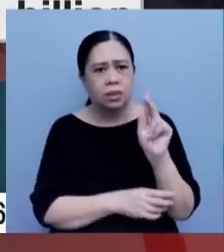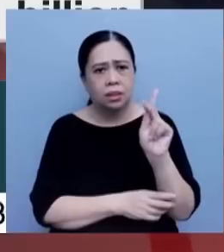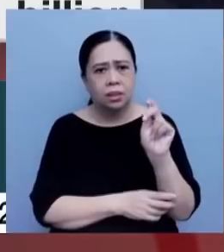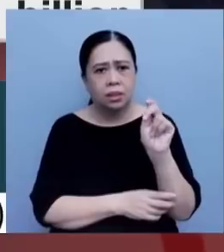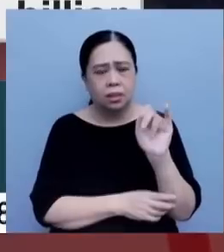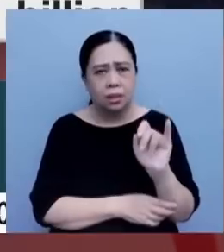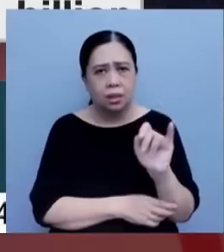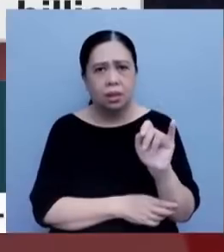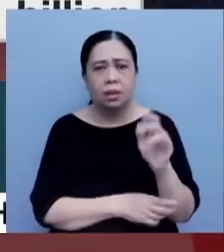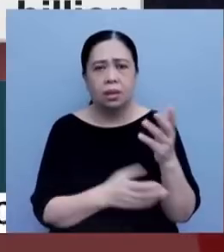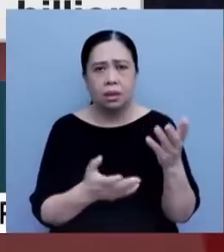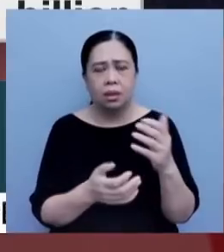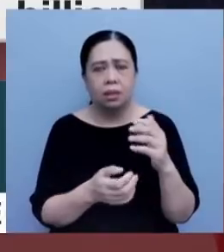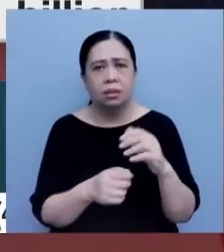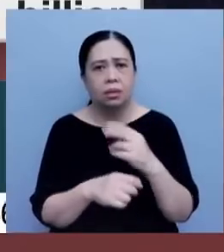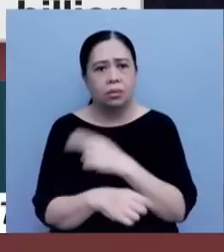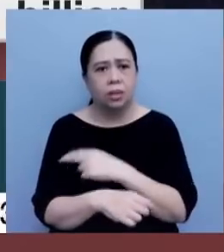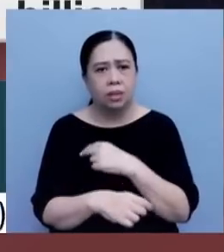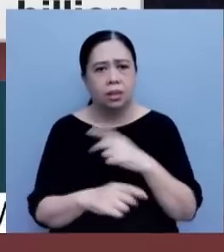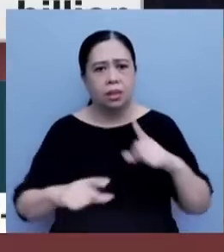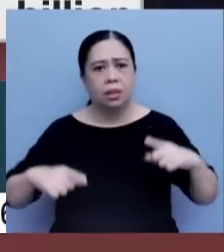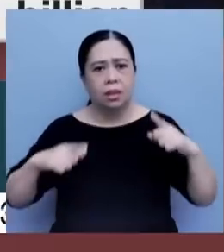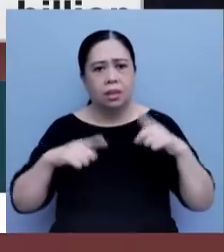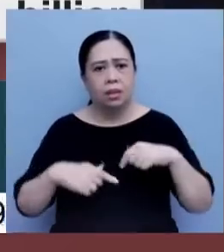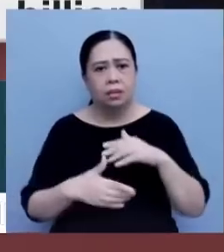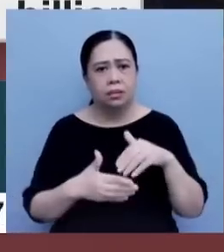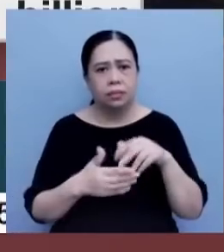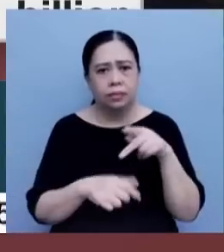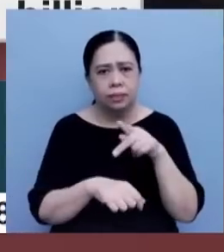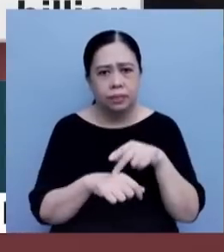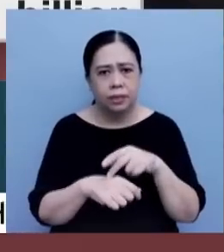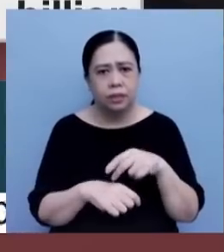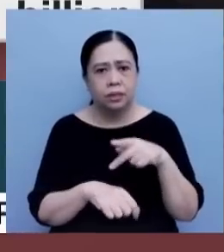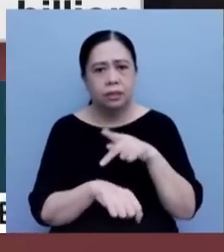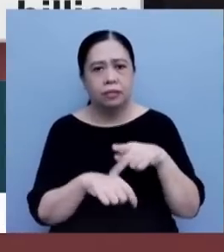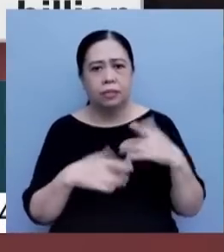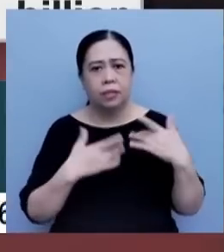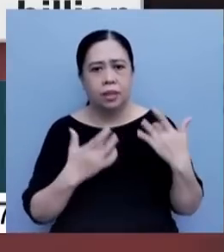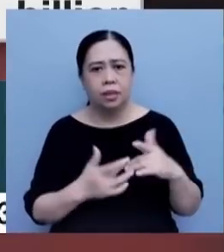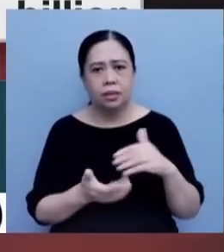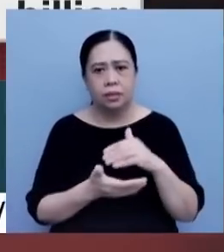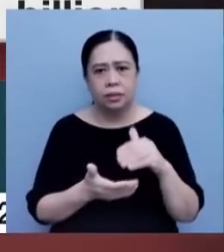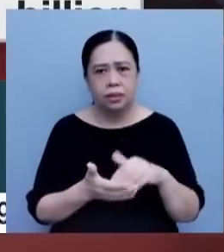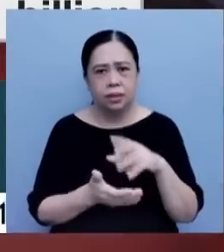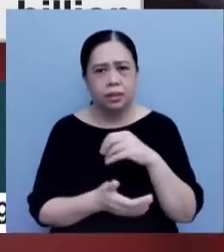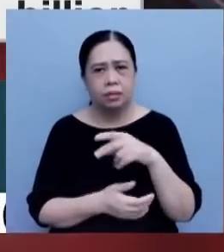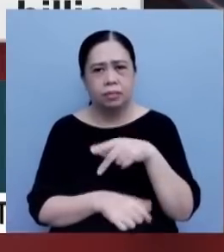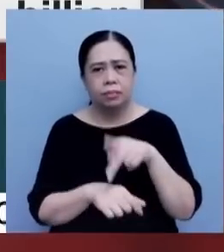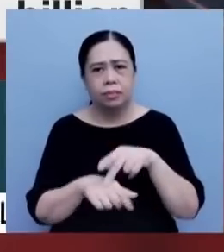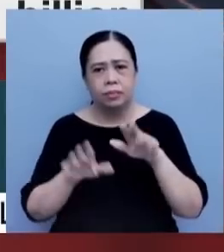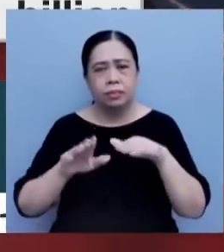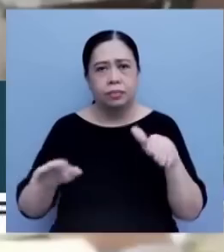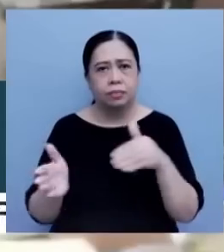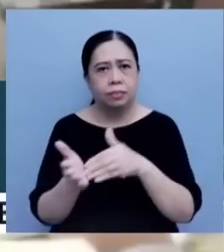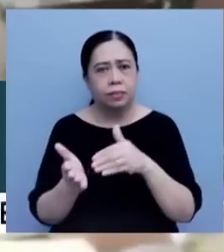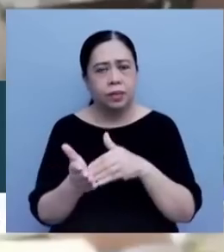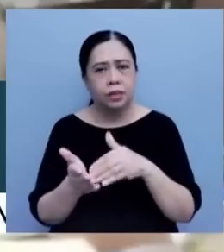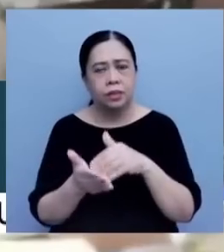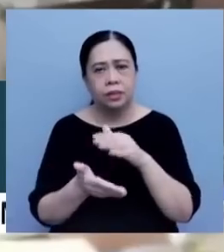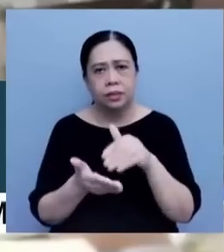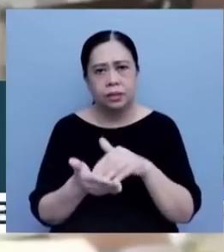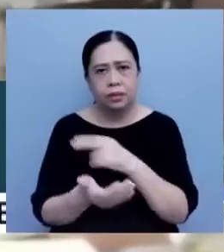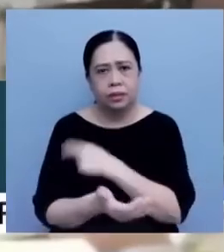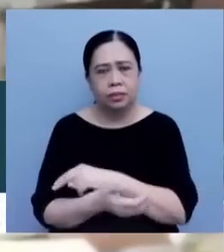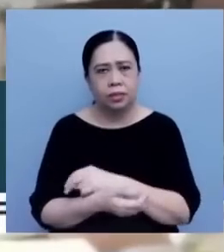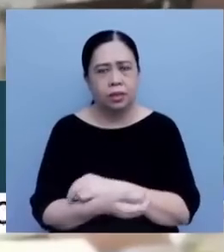Transplant Institute, Lung Center of the Philippines, the Philippine Heart Center, and the Philippine Children's Medical Center.